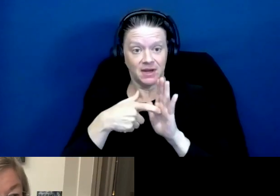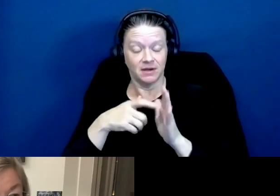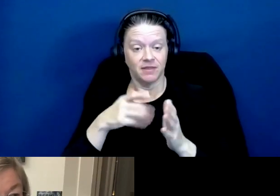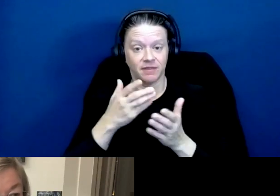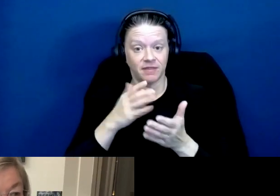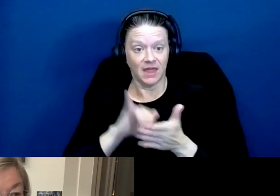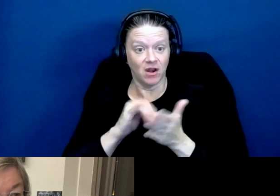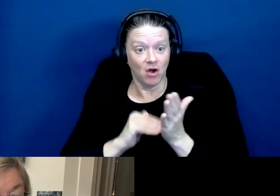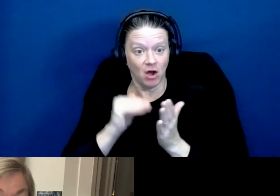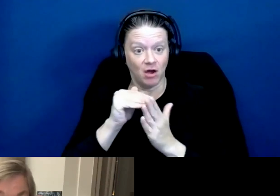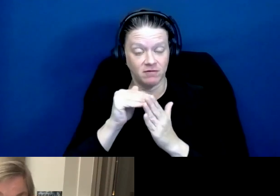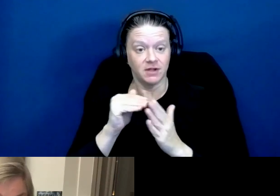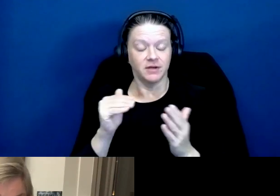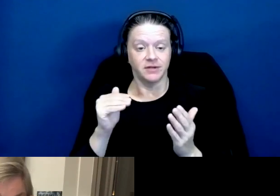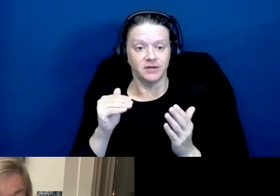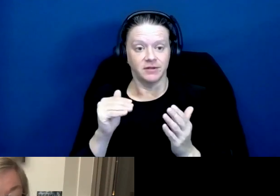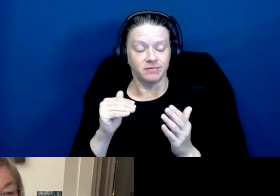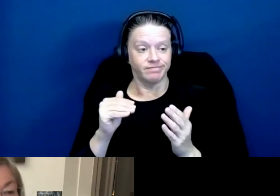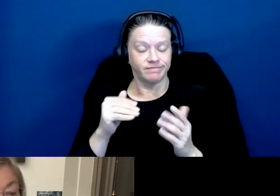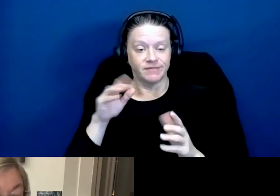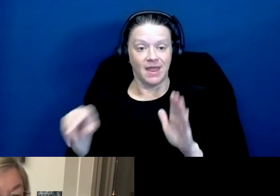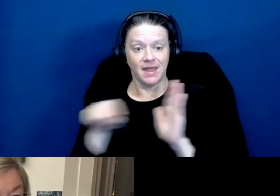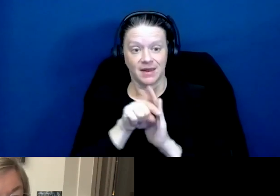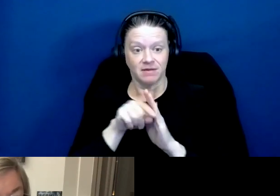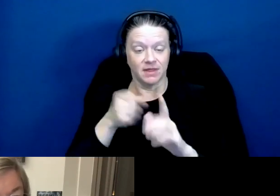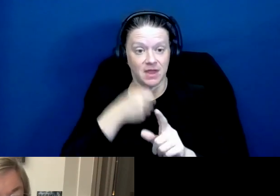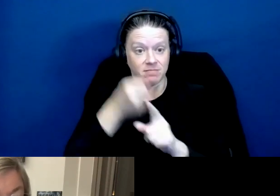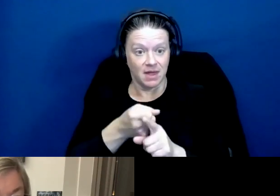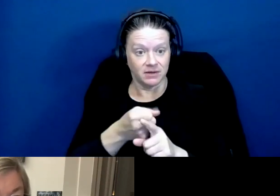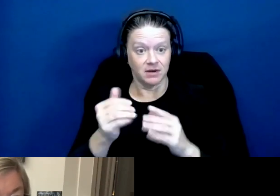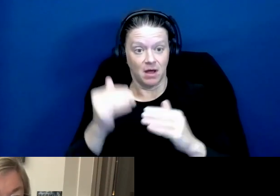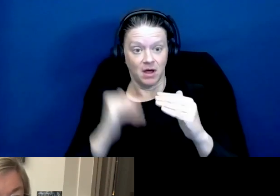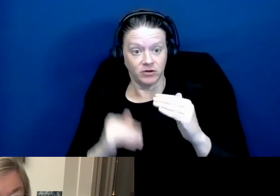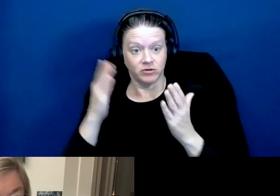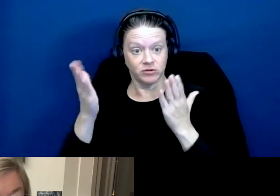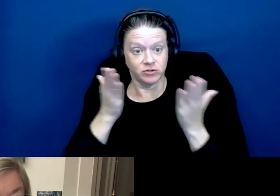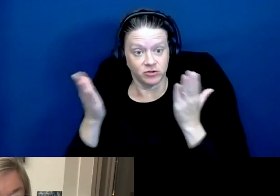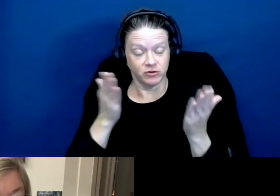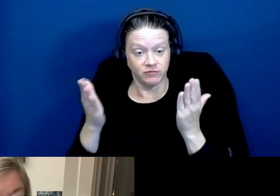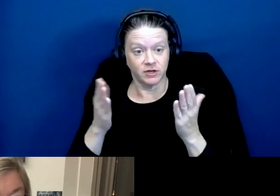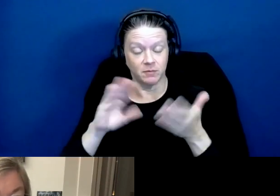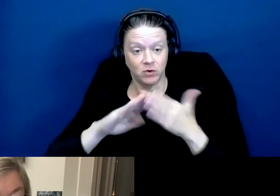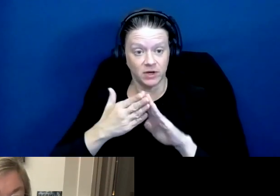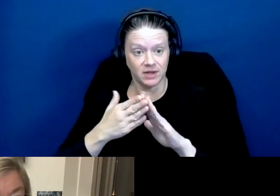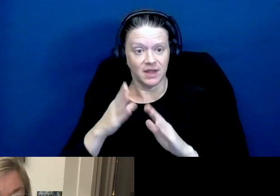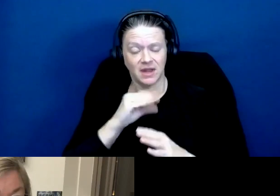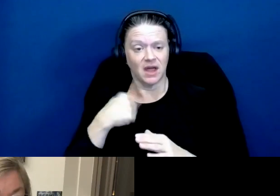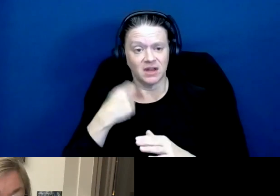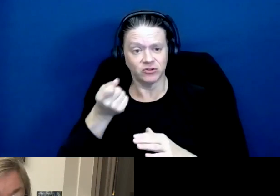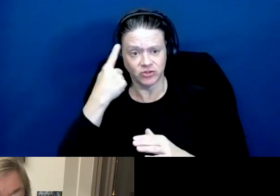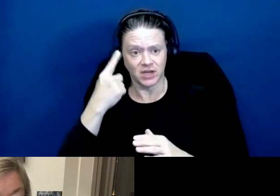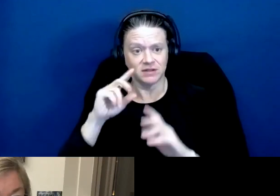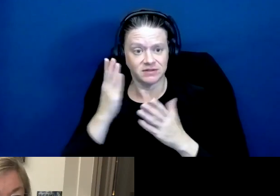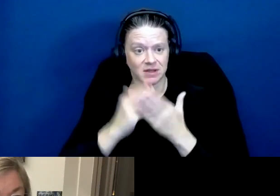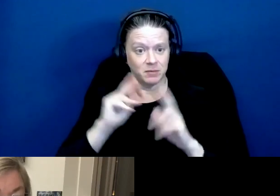impact specifically underserved communities. So it makes sense that some people are really pissed about mandates, right? And I don't want